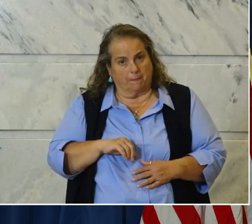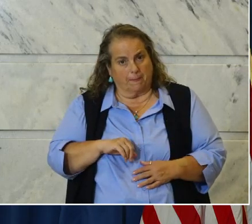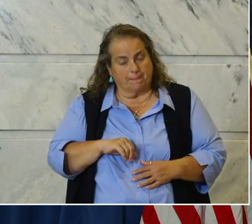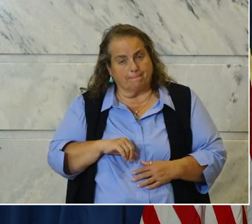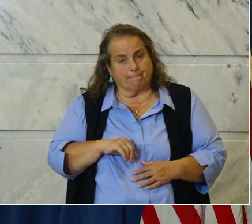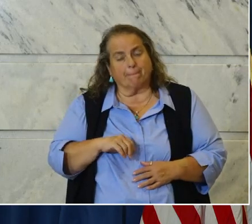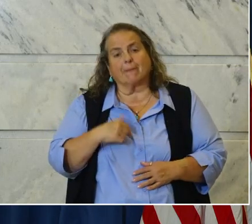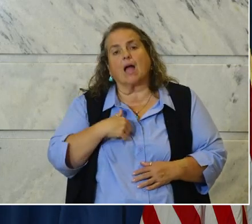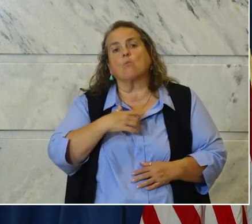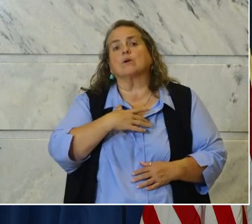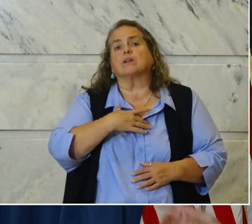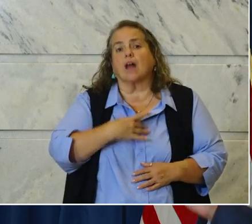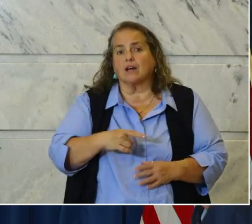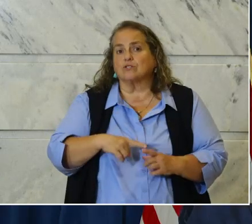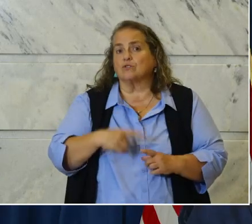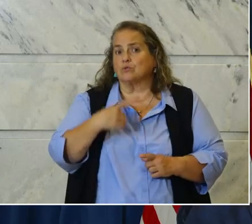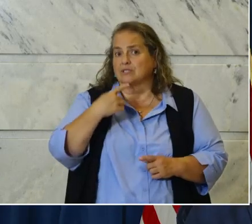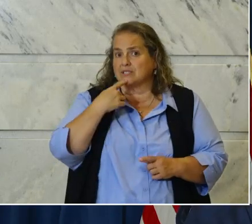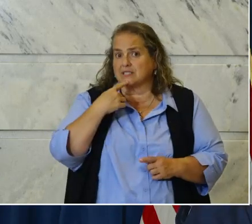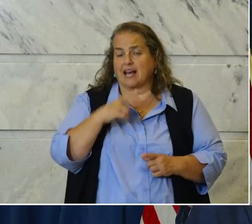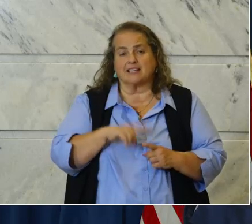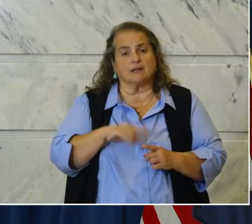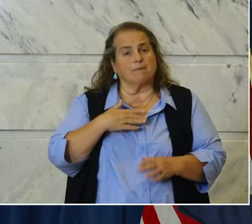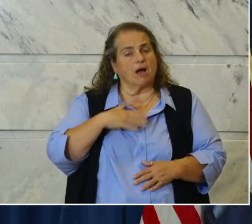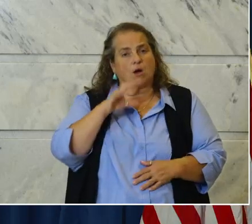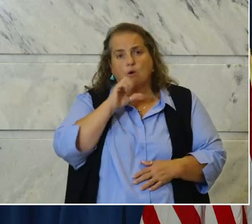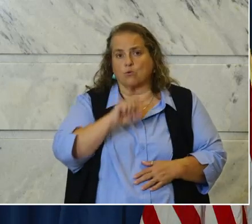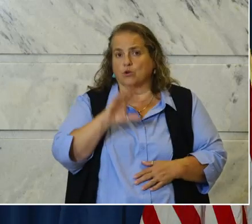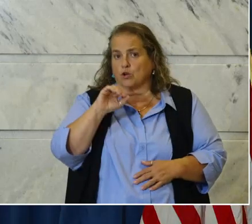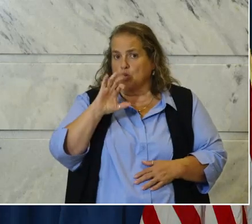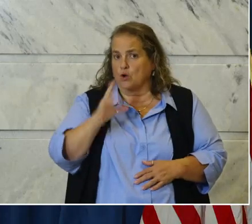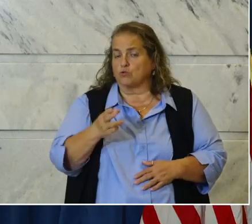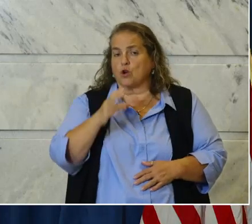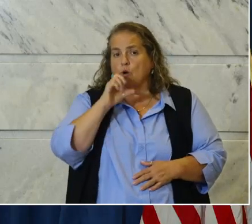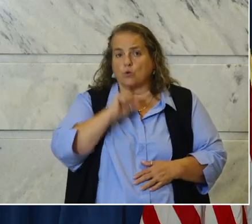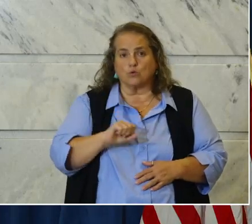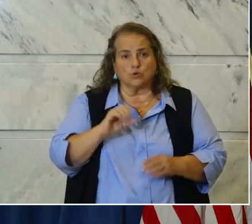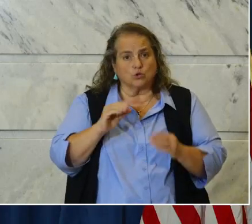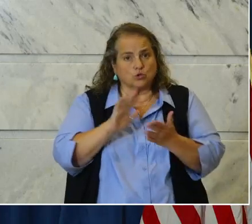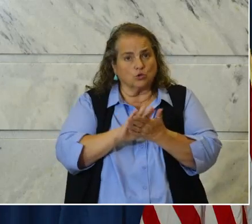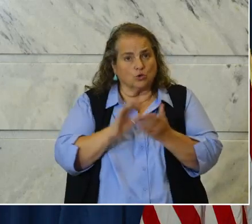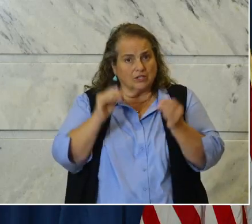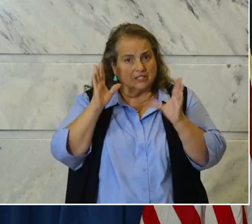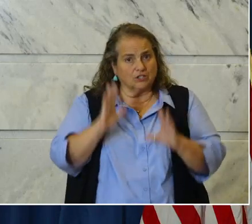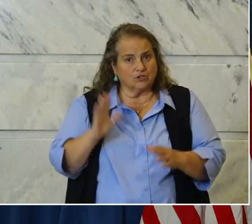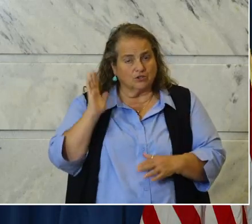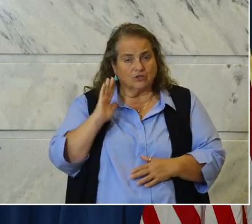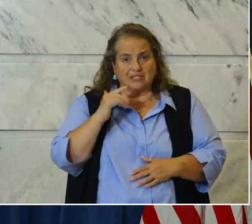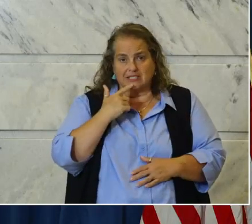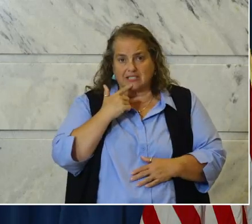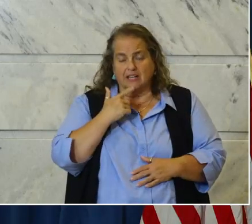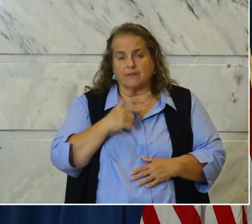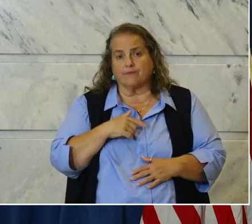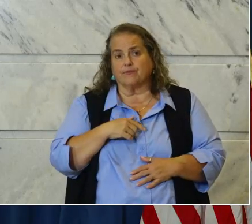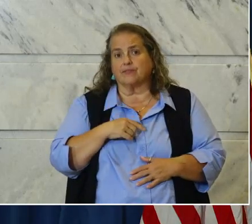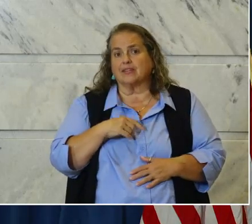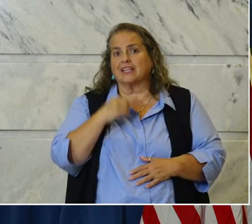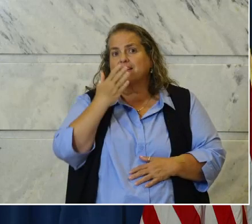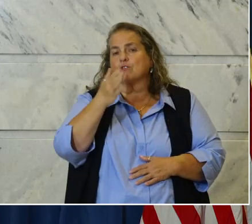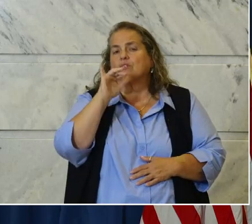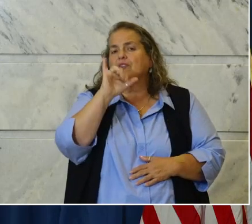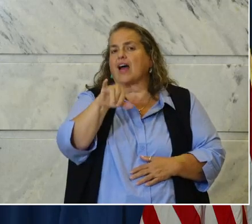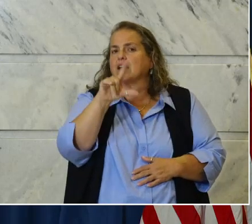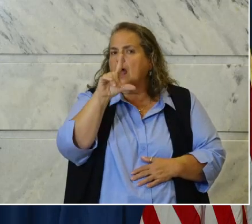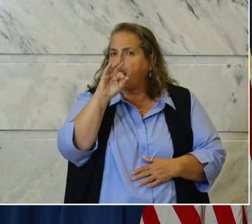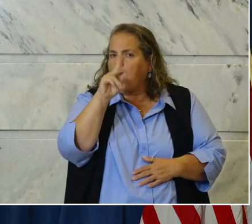And I would like to say, as that old coach and that old school teacher, to give you that locker room talk one more